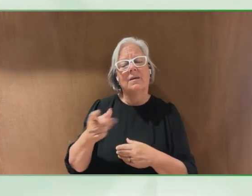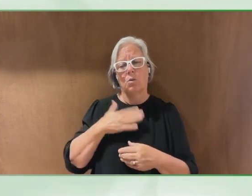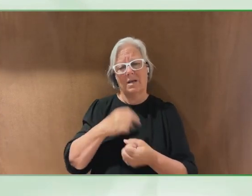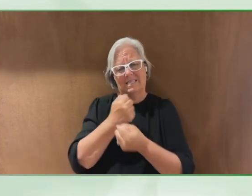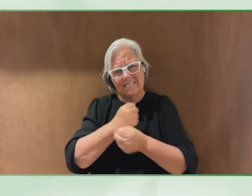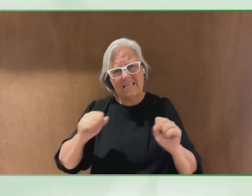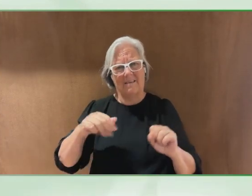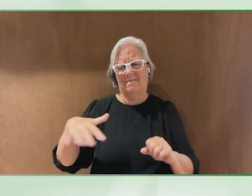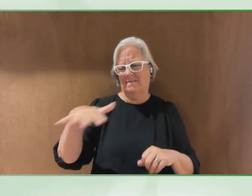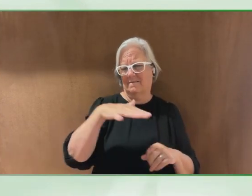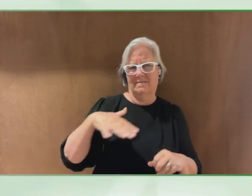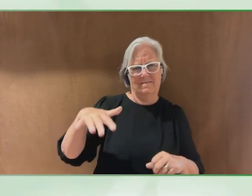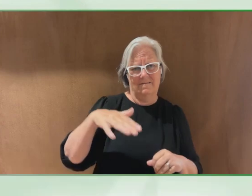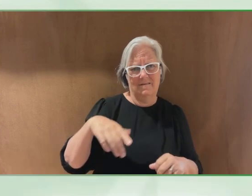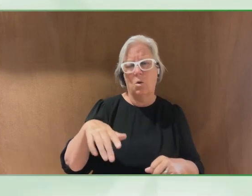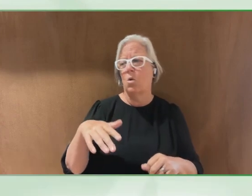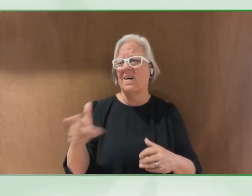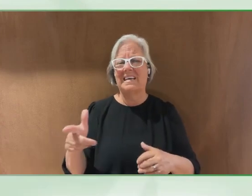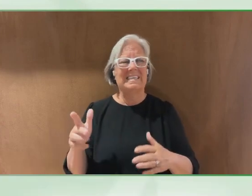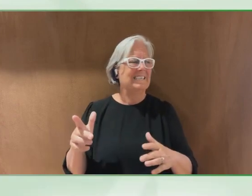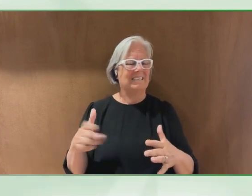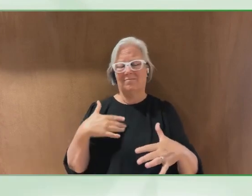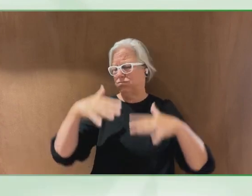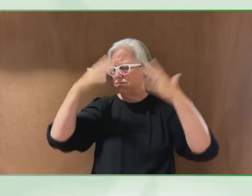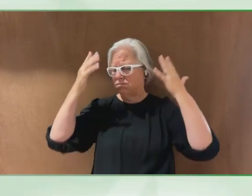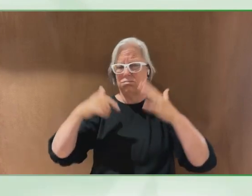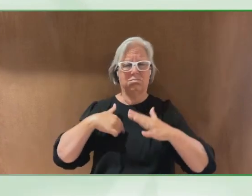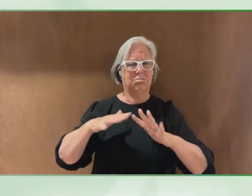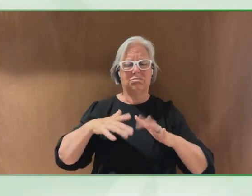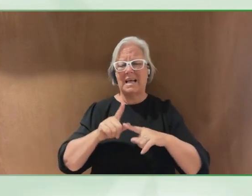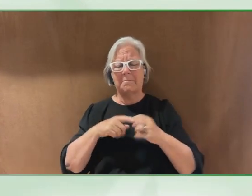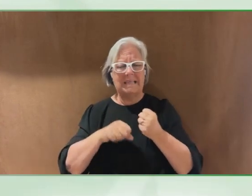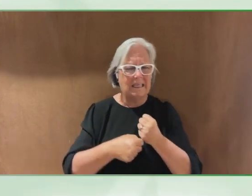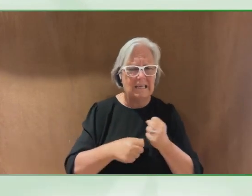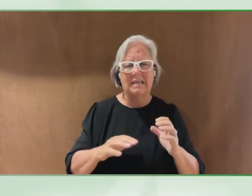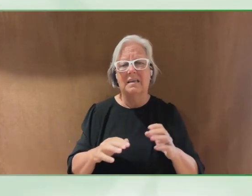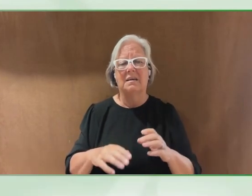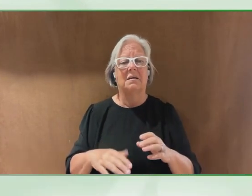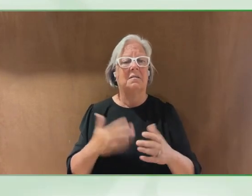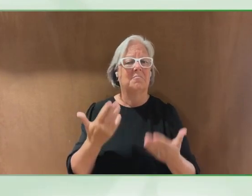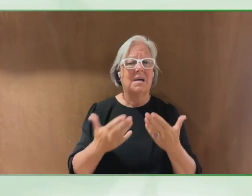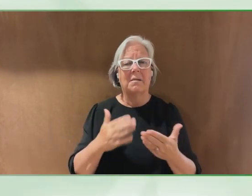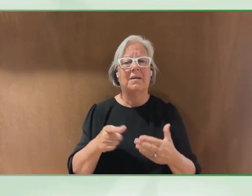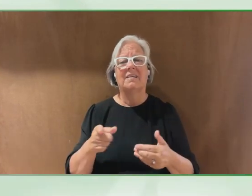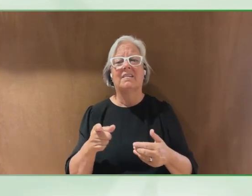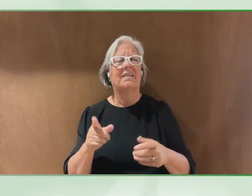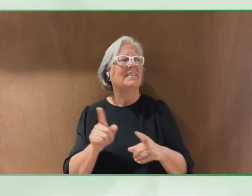feeling overwhelmed and need to de-stress. For example, this could be sensory rooms, a physical space, or a quiet